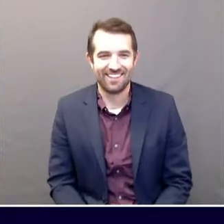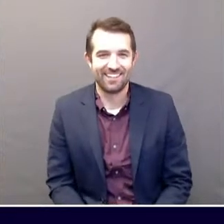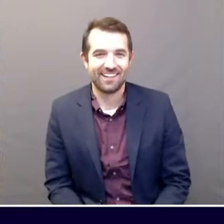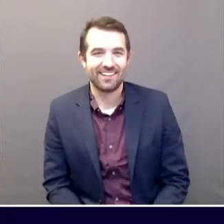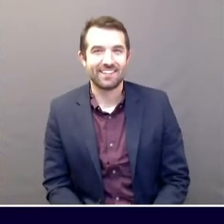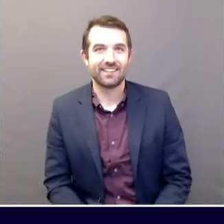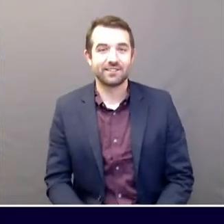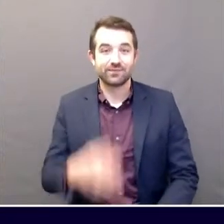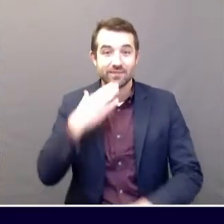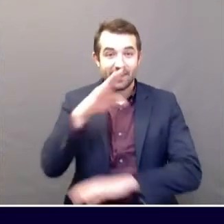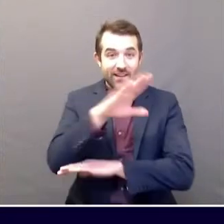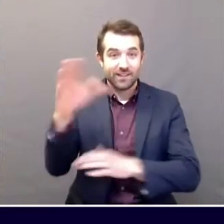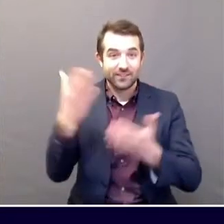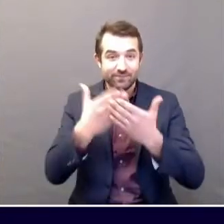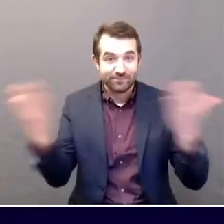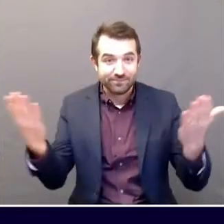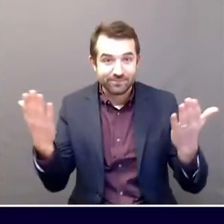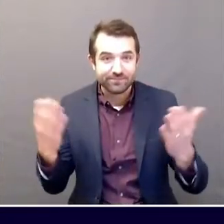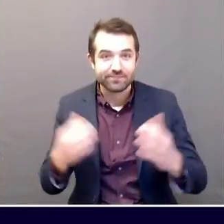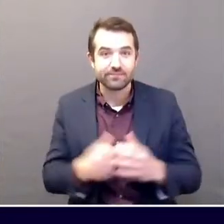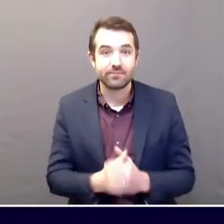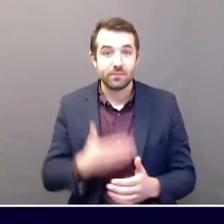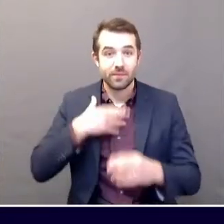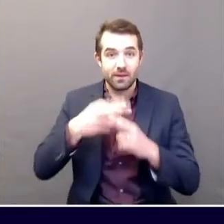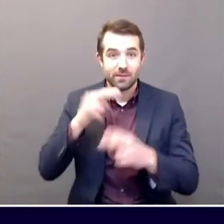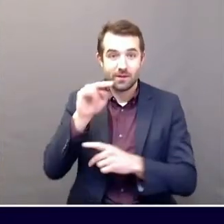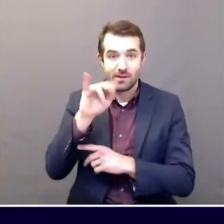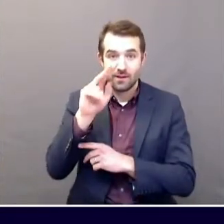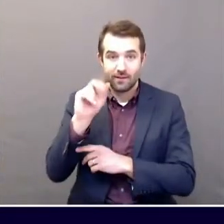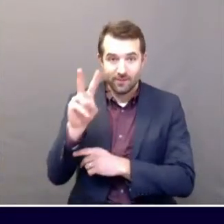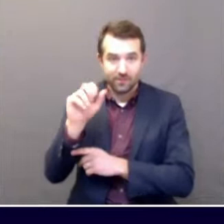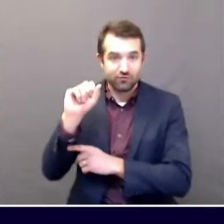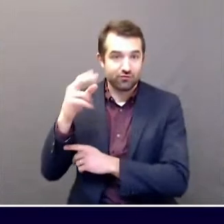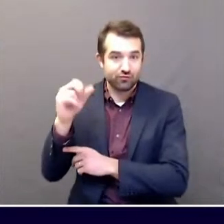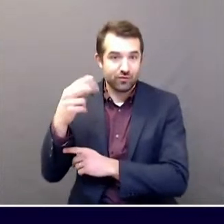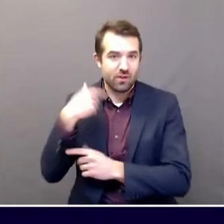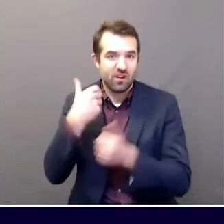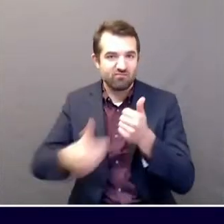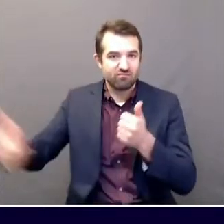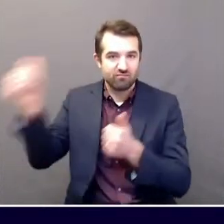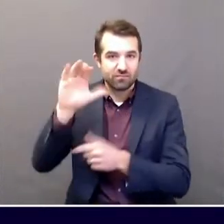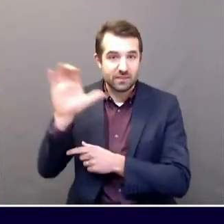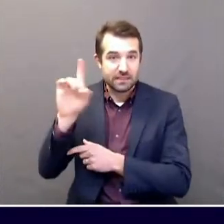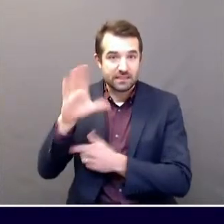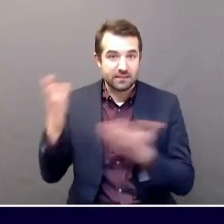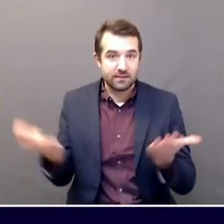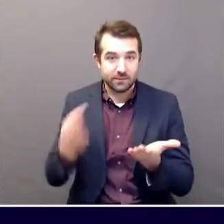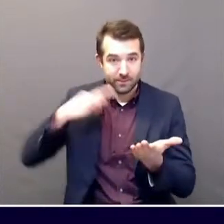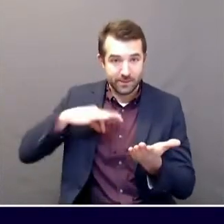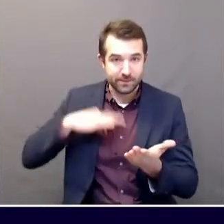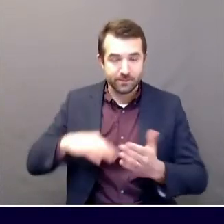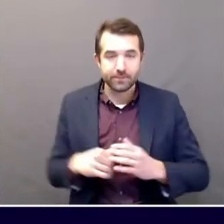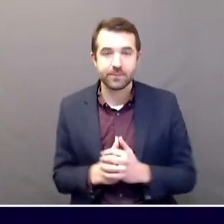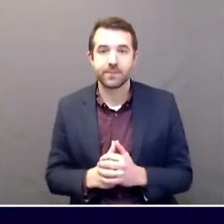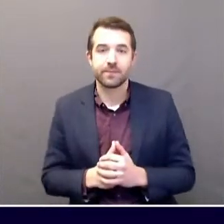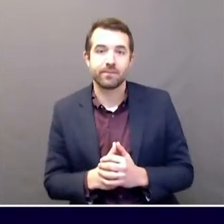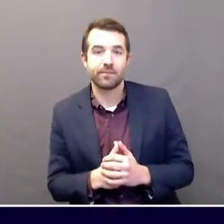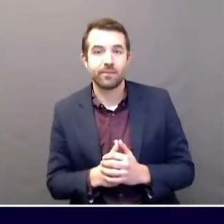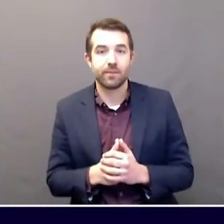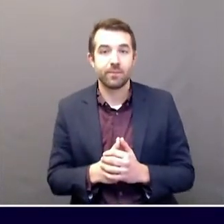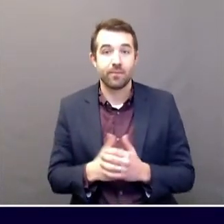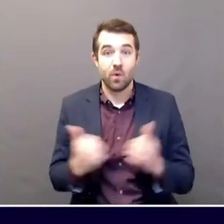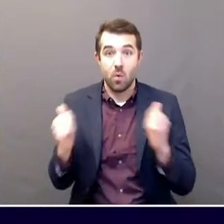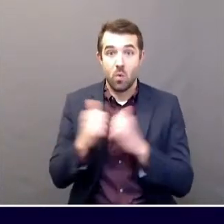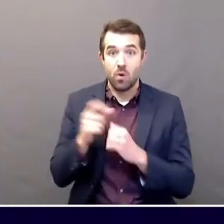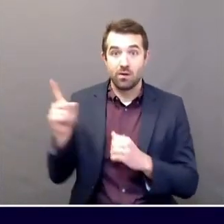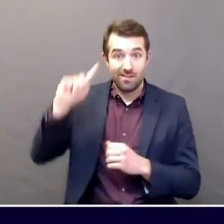Good afternoon, everyone. I'm Nirav Shah, the Director of Maine Center for Disease Control and Prevention. And I am joined this afternoon by